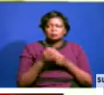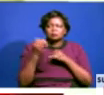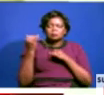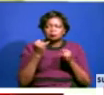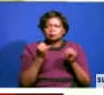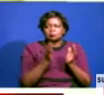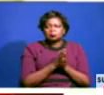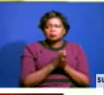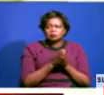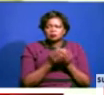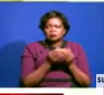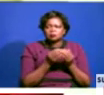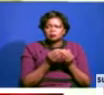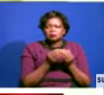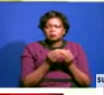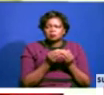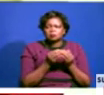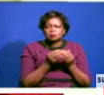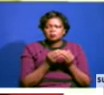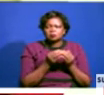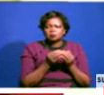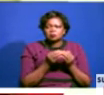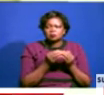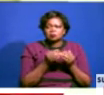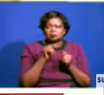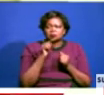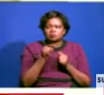listing, please add more.